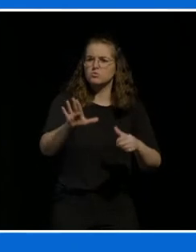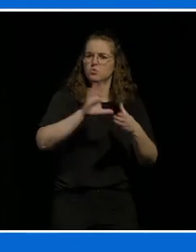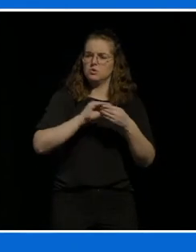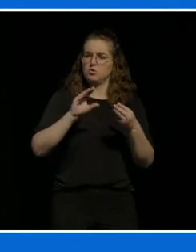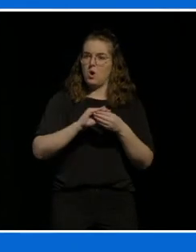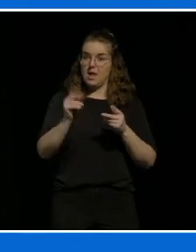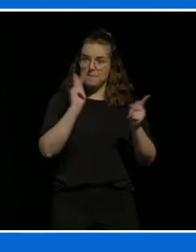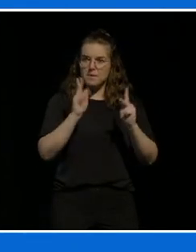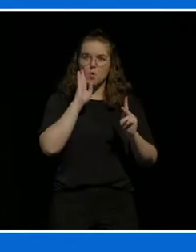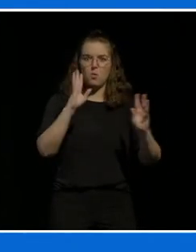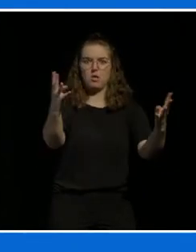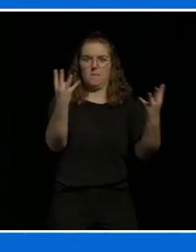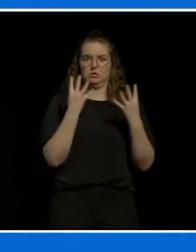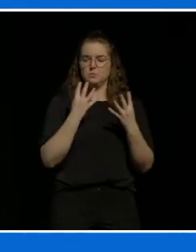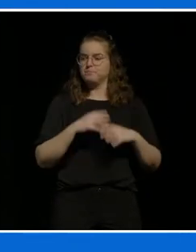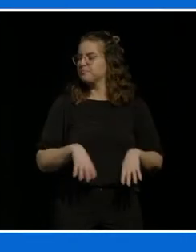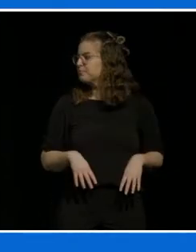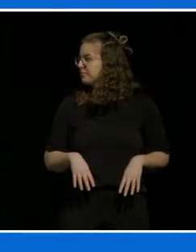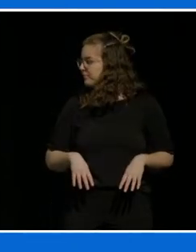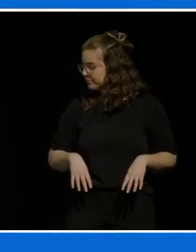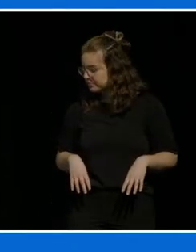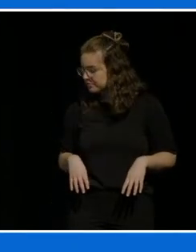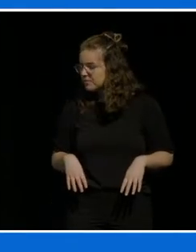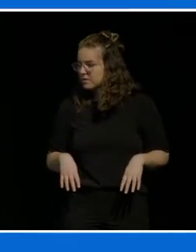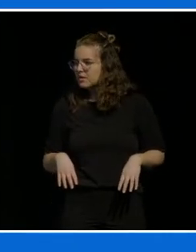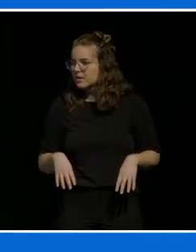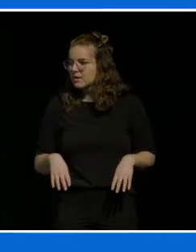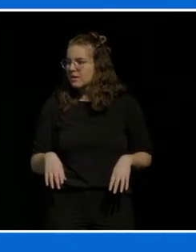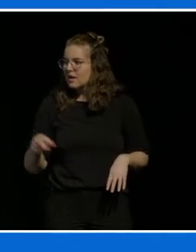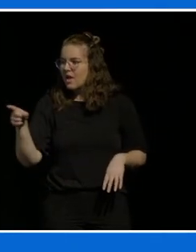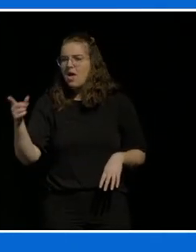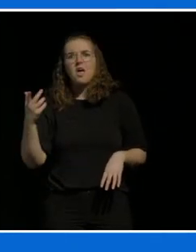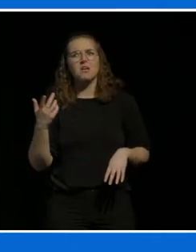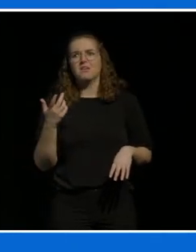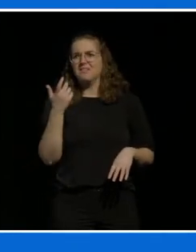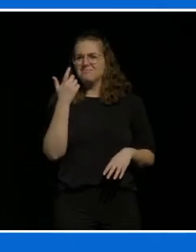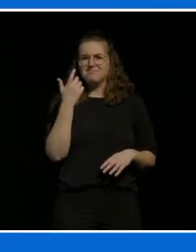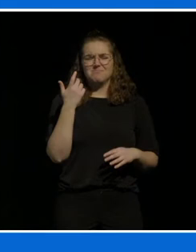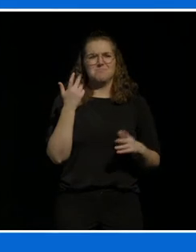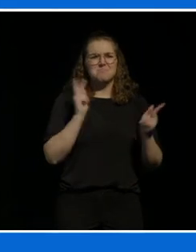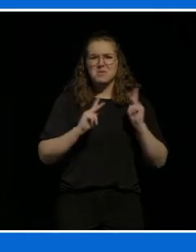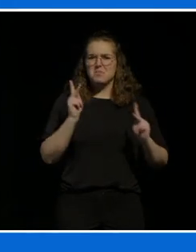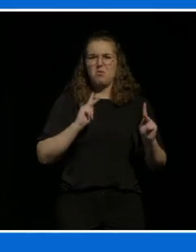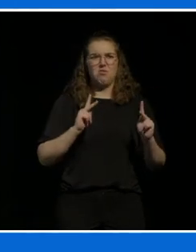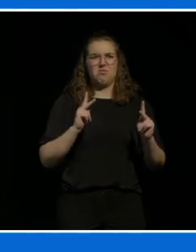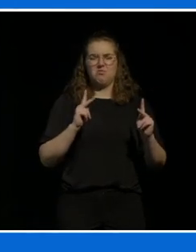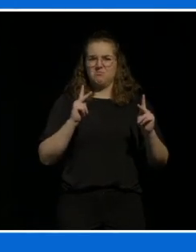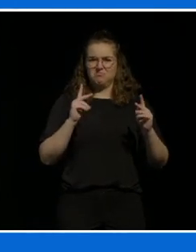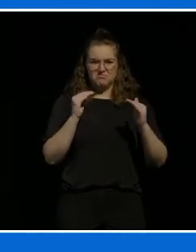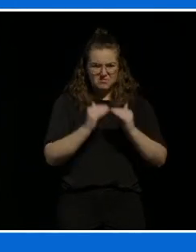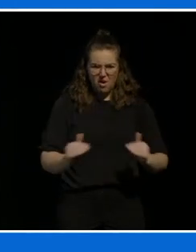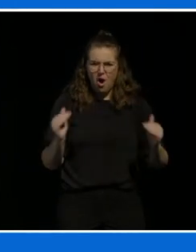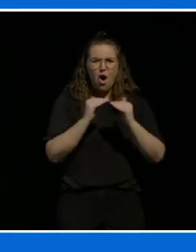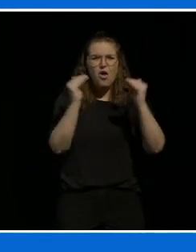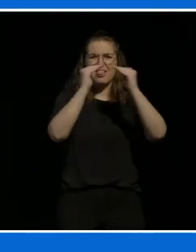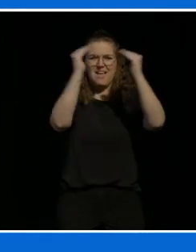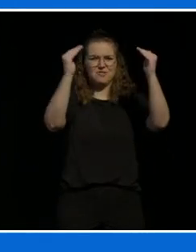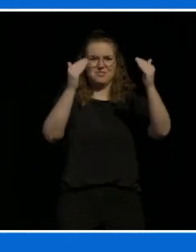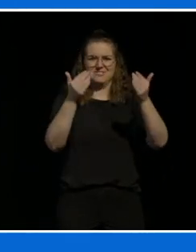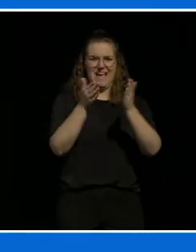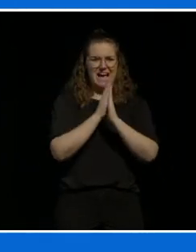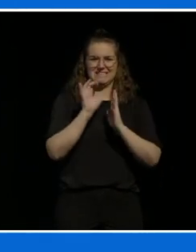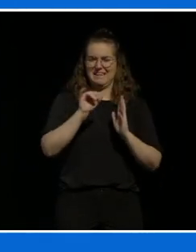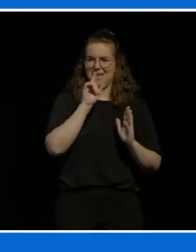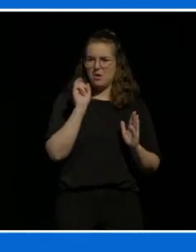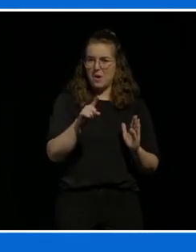well. I think people are asking that same question at all scales. We're talking, Google's asking that question, we're asking that question